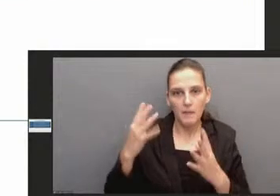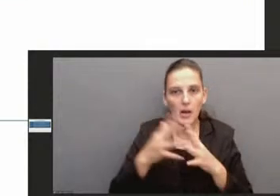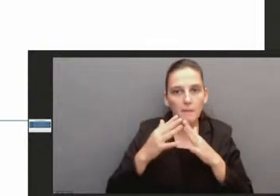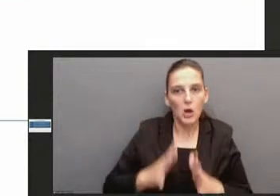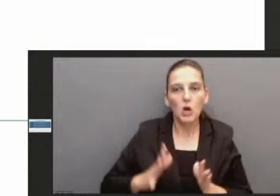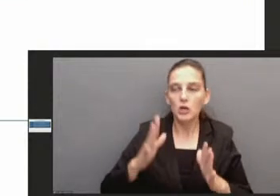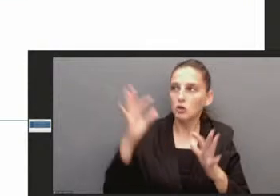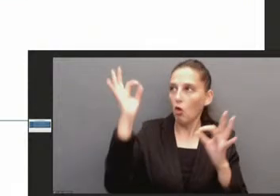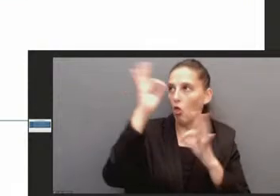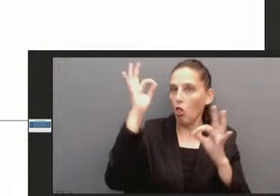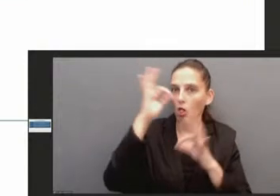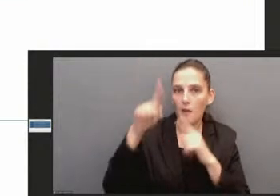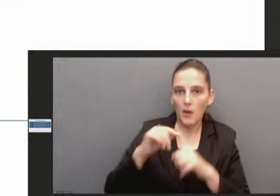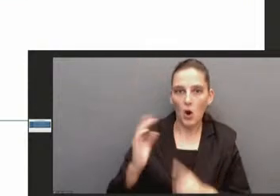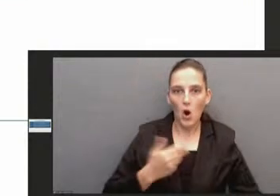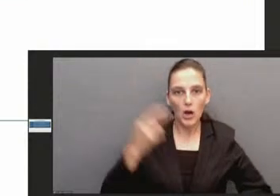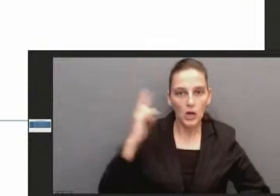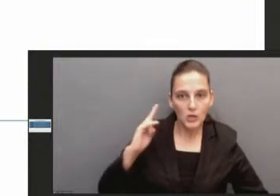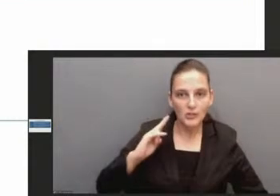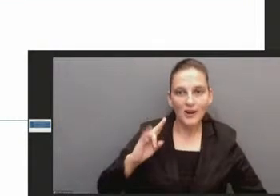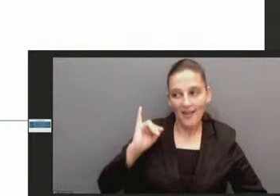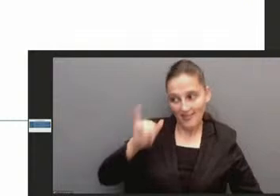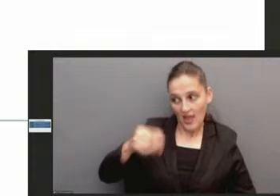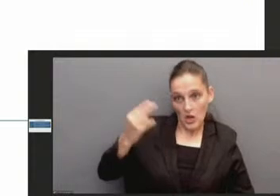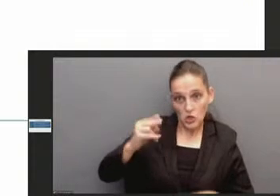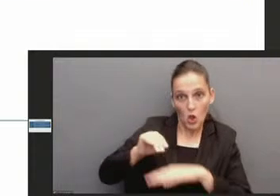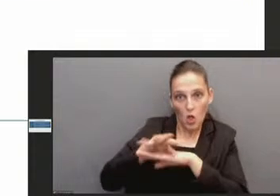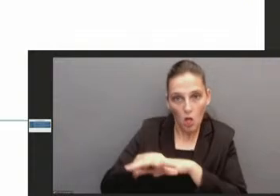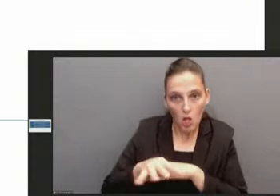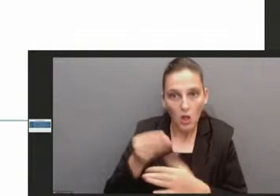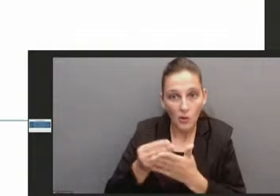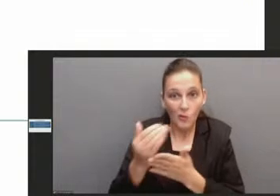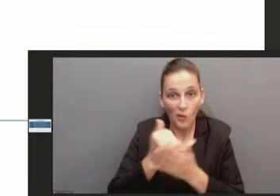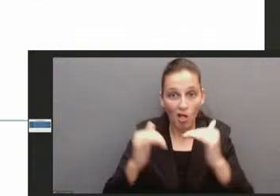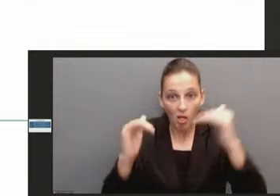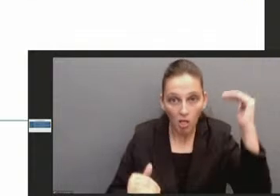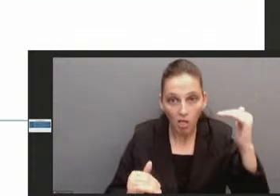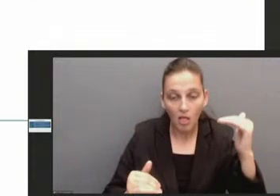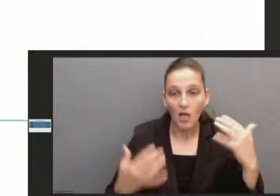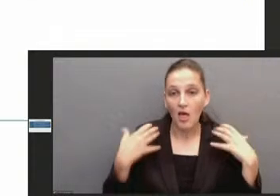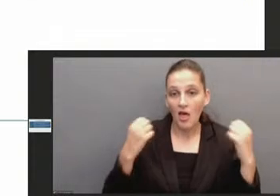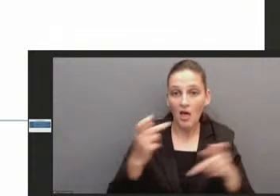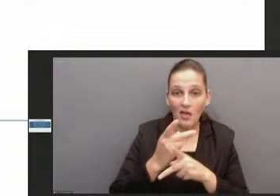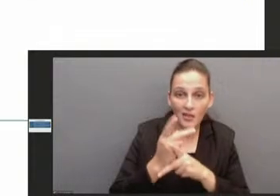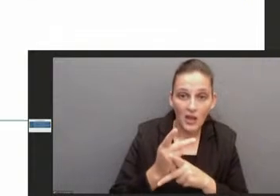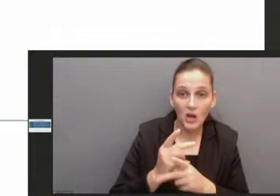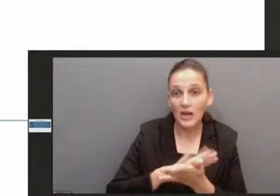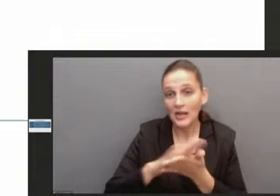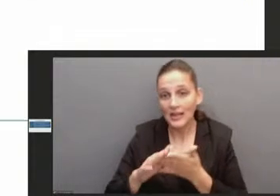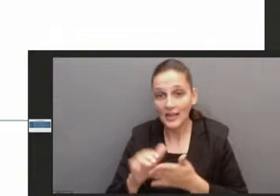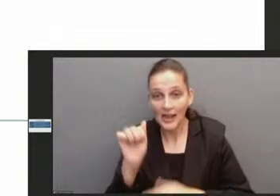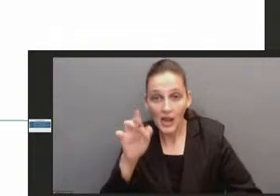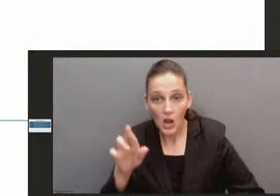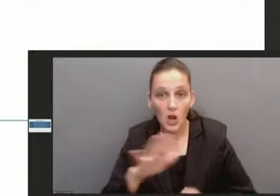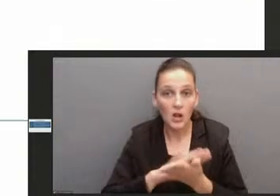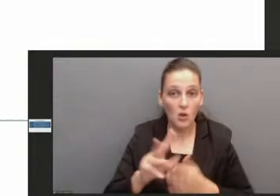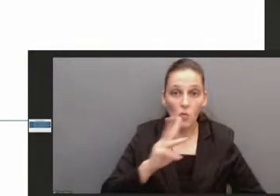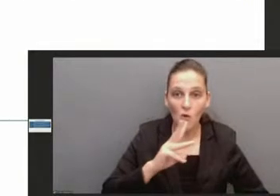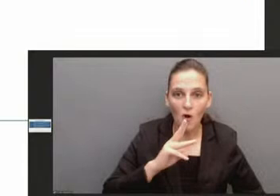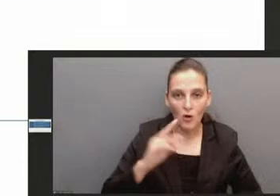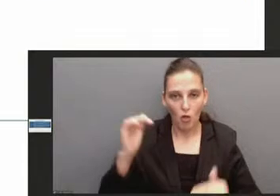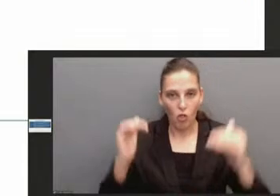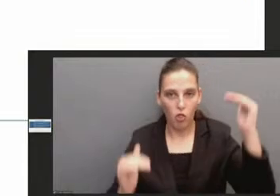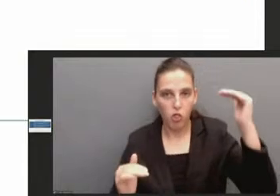today's disparities in wealth, disparities in access to healthcare, education, to clean air, to clean water, and that all of